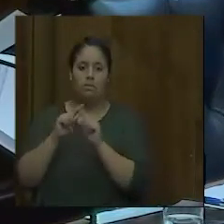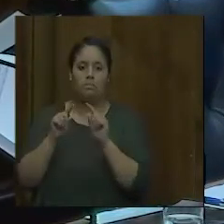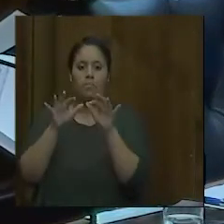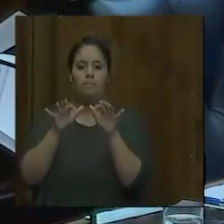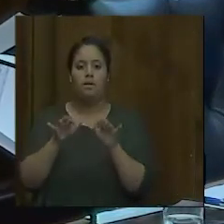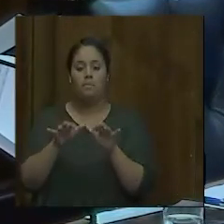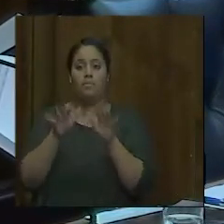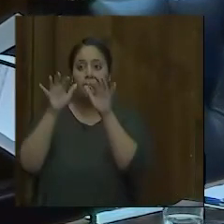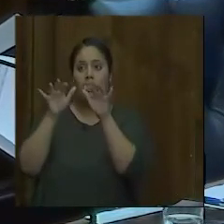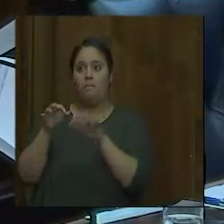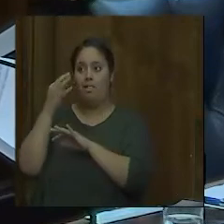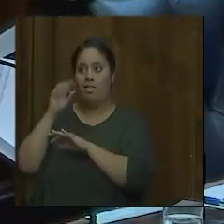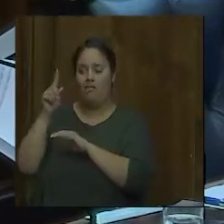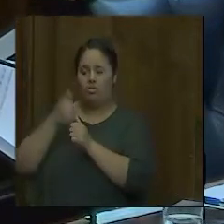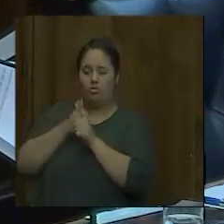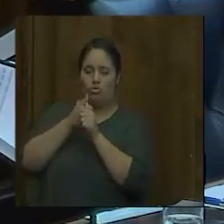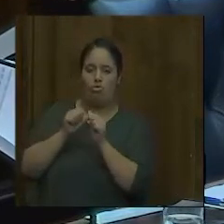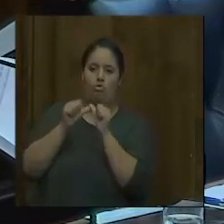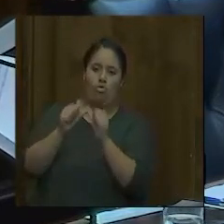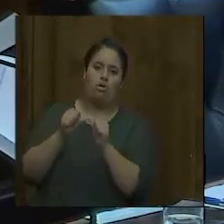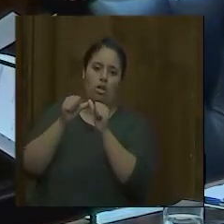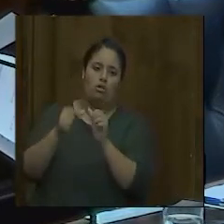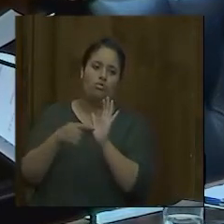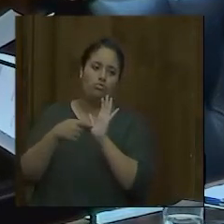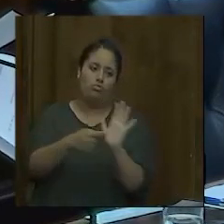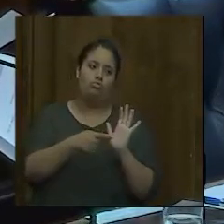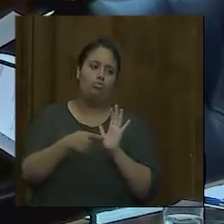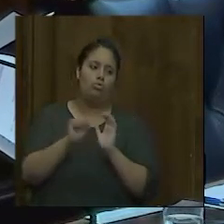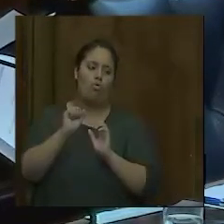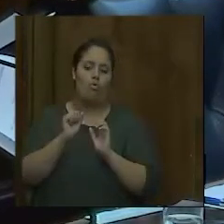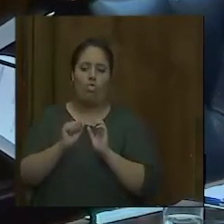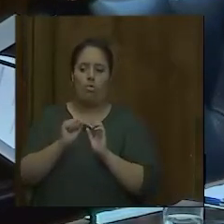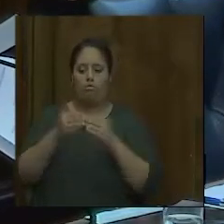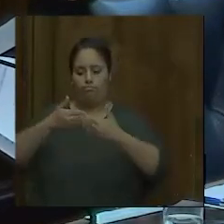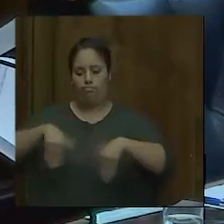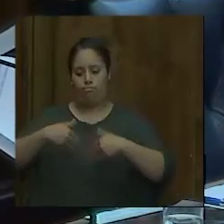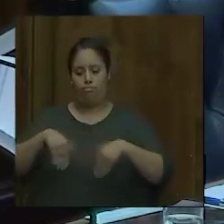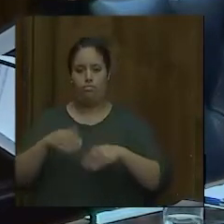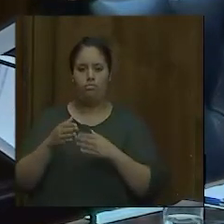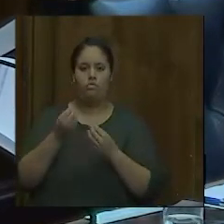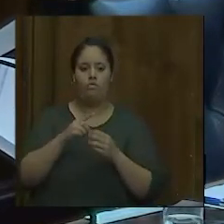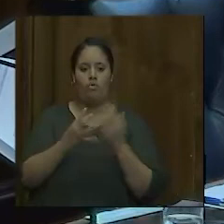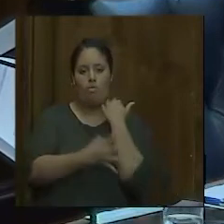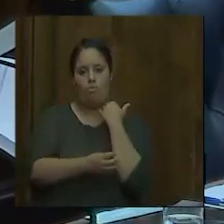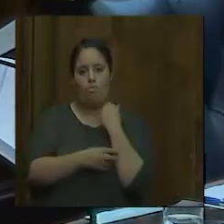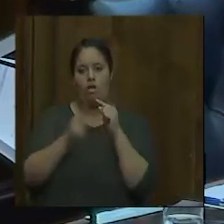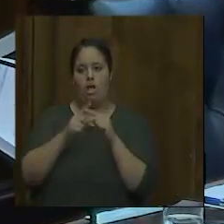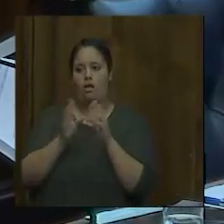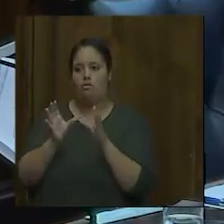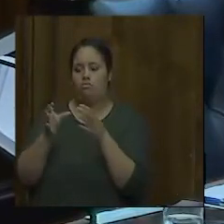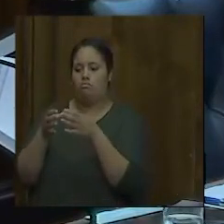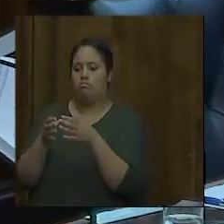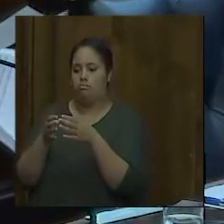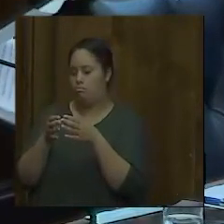Municipal government indeed continues to show its bias towards the poor and the